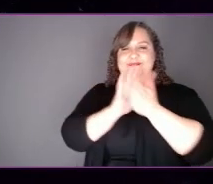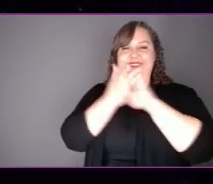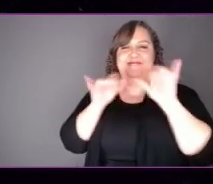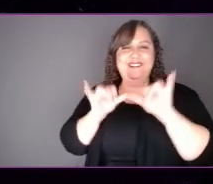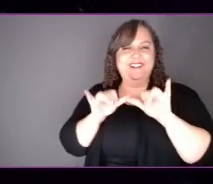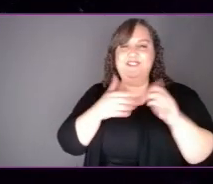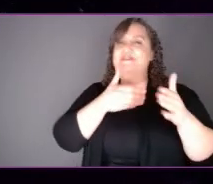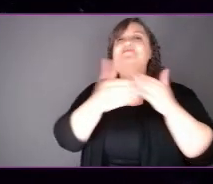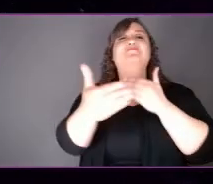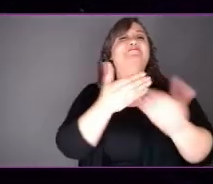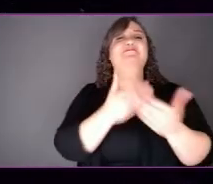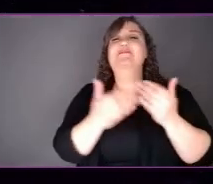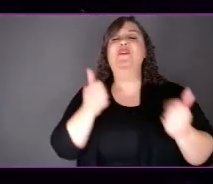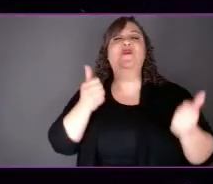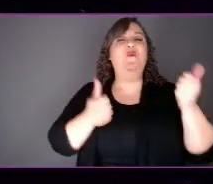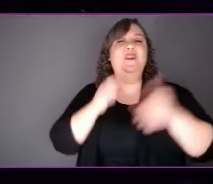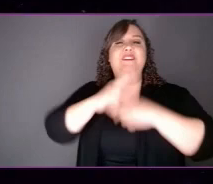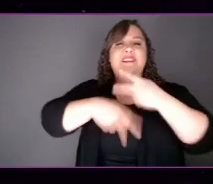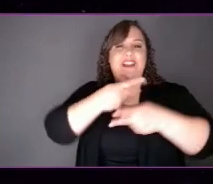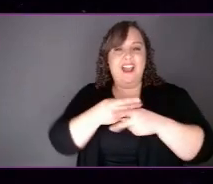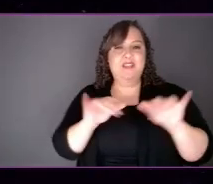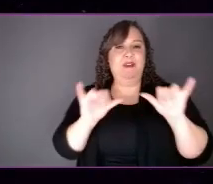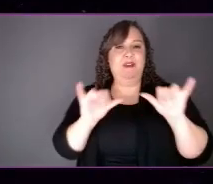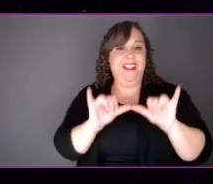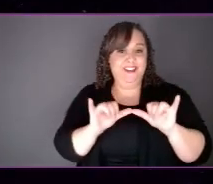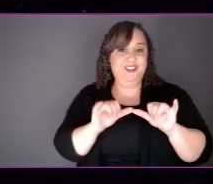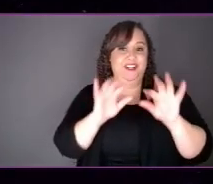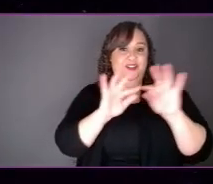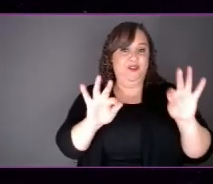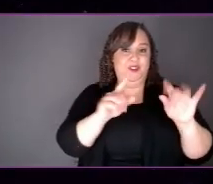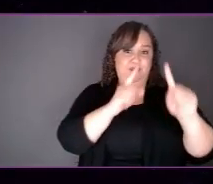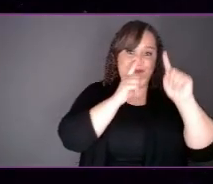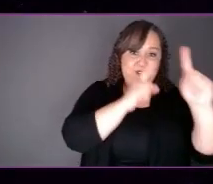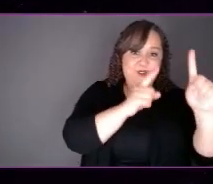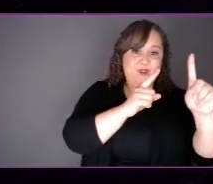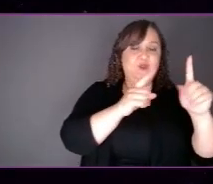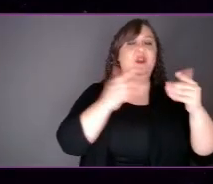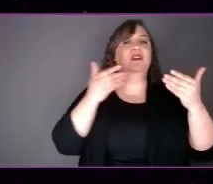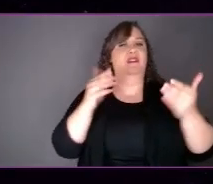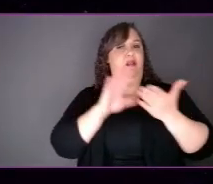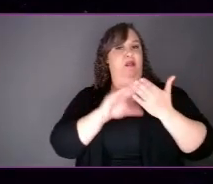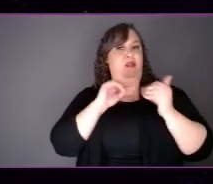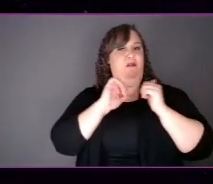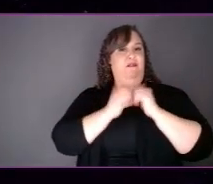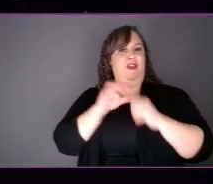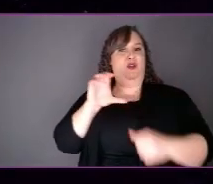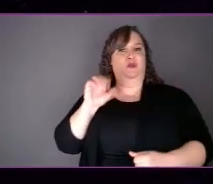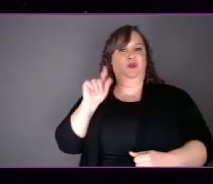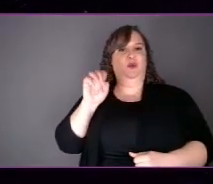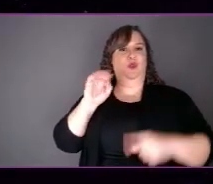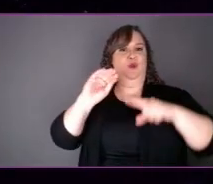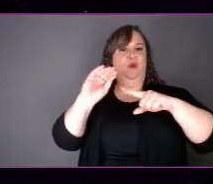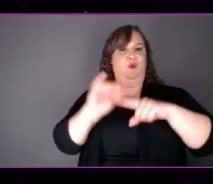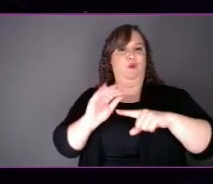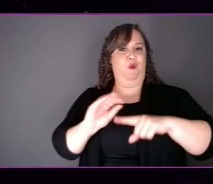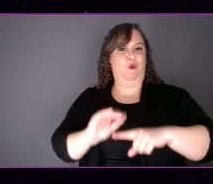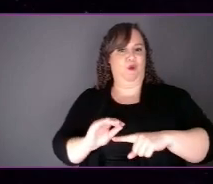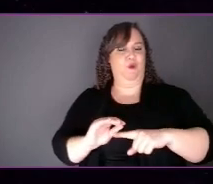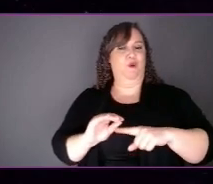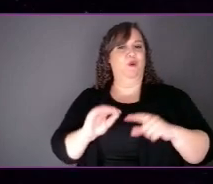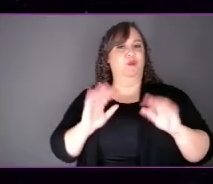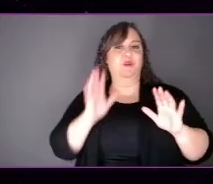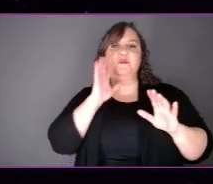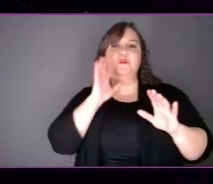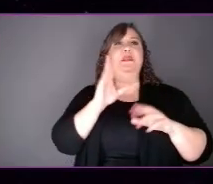just recommend you go learn how to code one way or another. Definitely becomes very useful in any technical path. So now we have